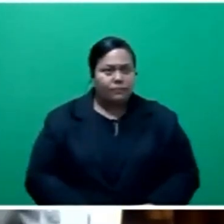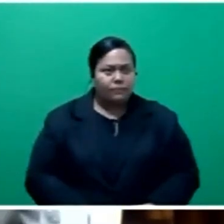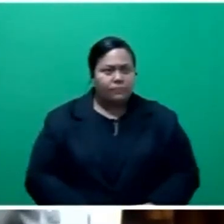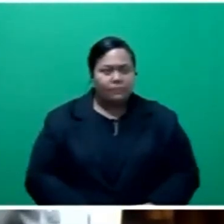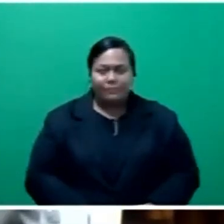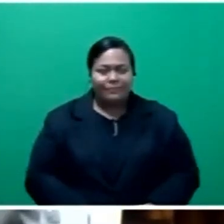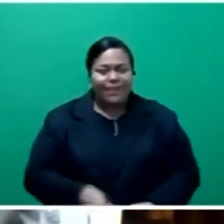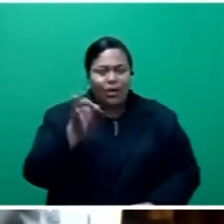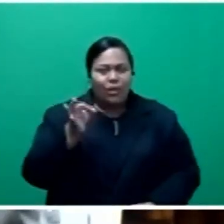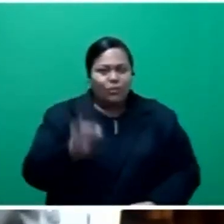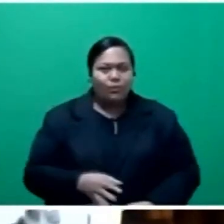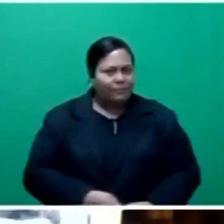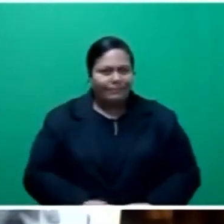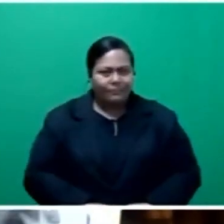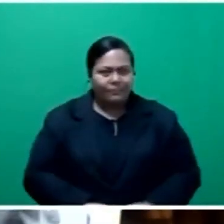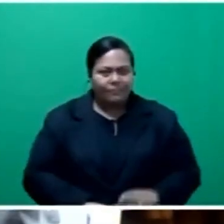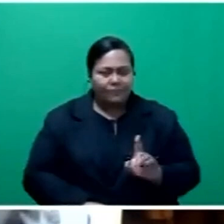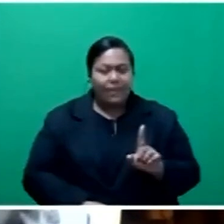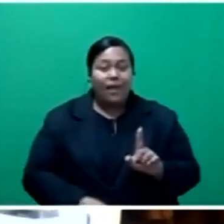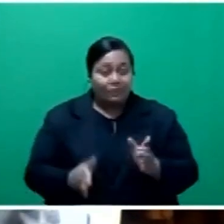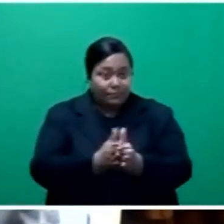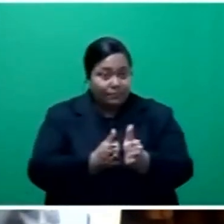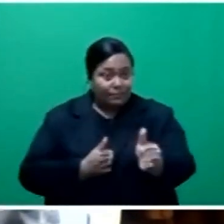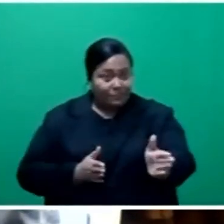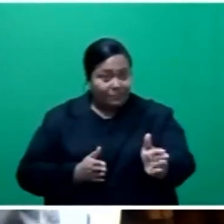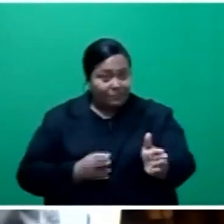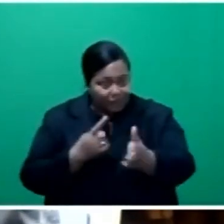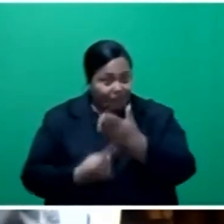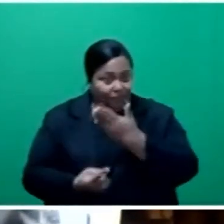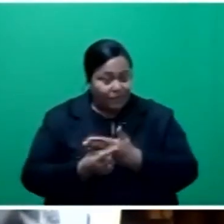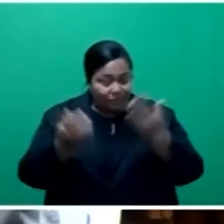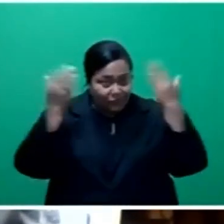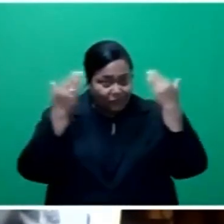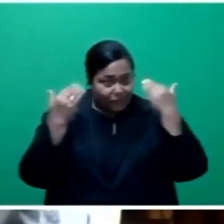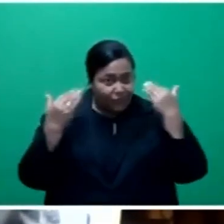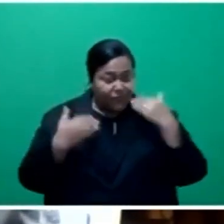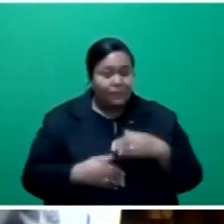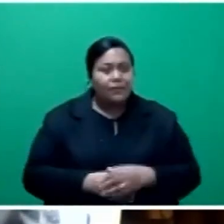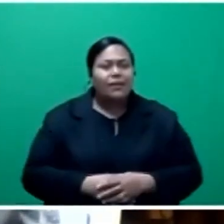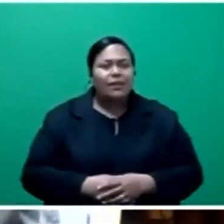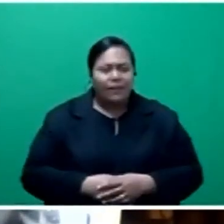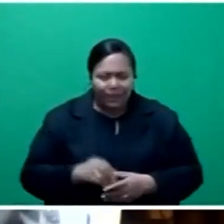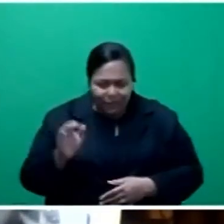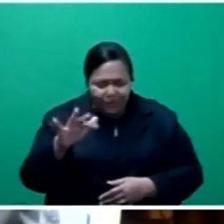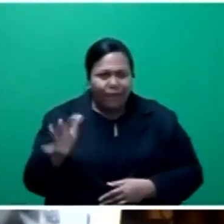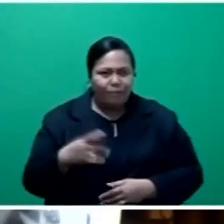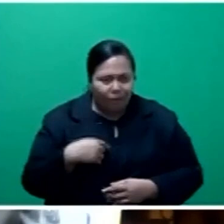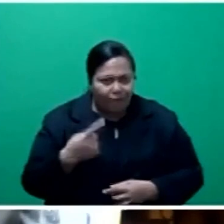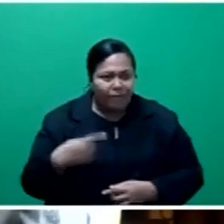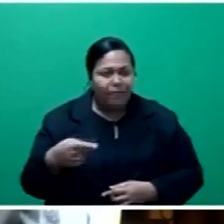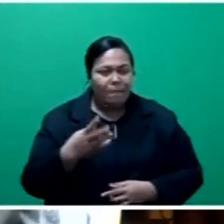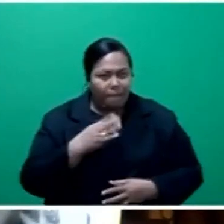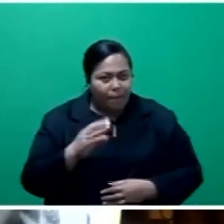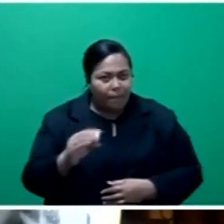don't shake your head, given the significant audit backlogs, Mr. Speaker, sir, and they all go on about that, given the significant backlogs with the